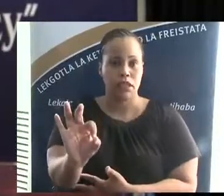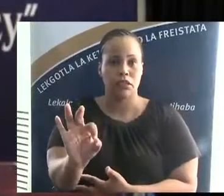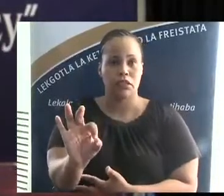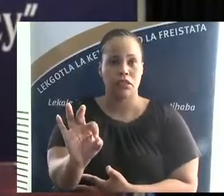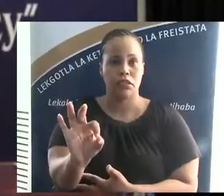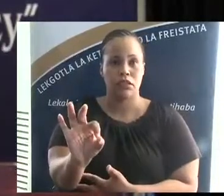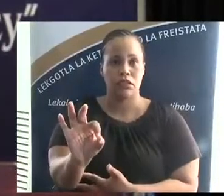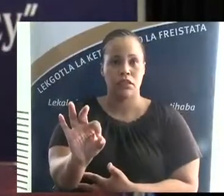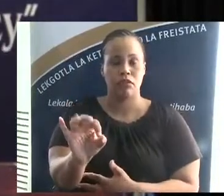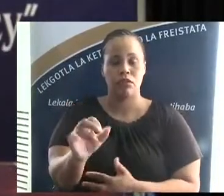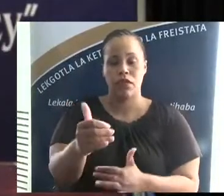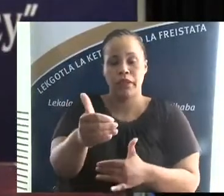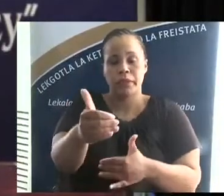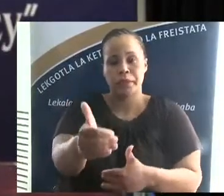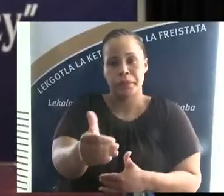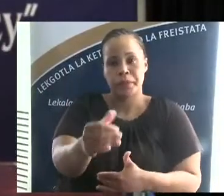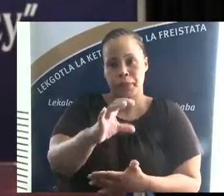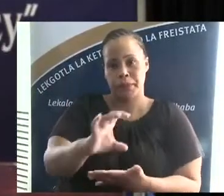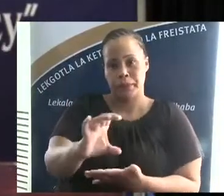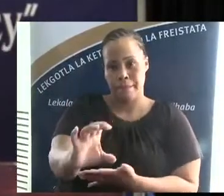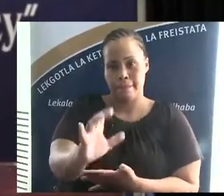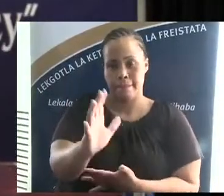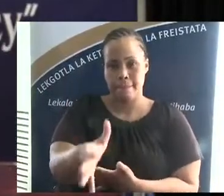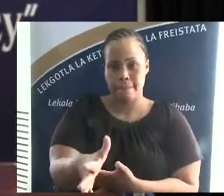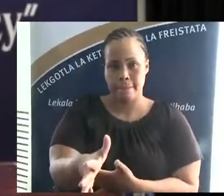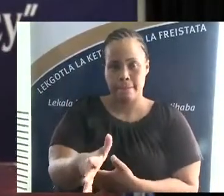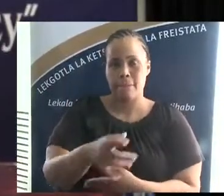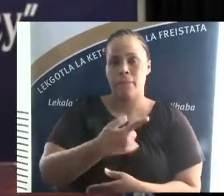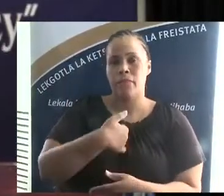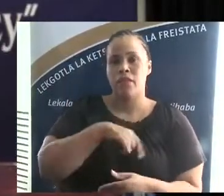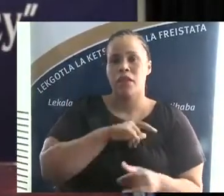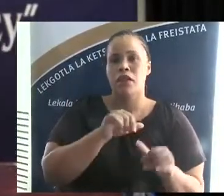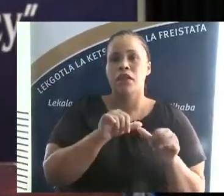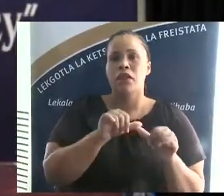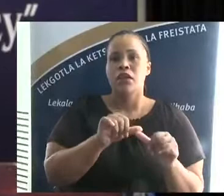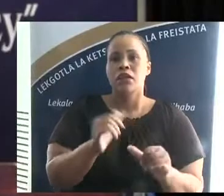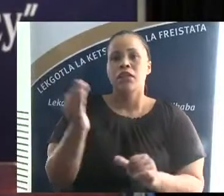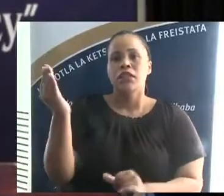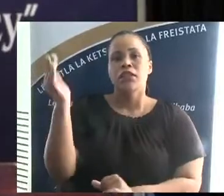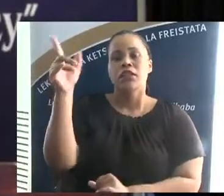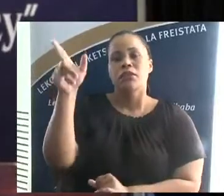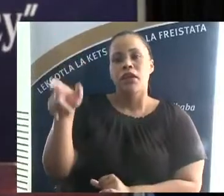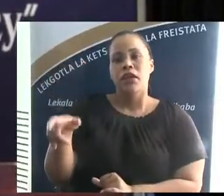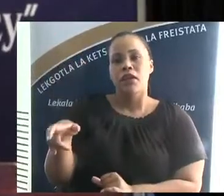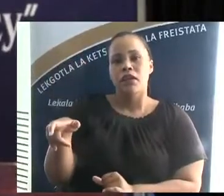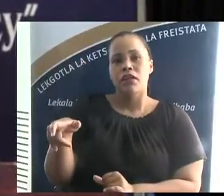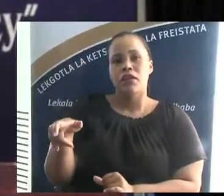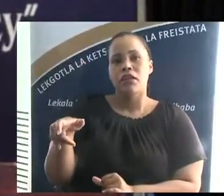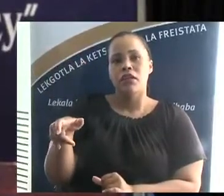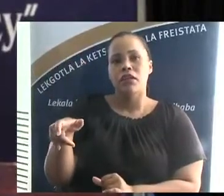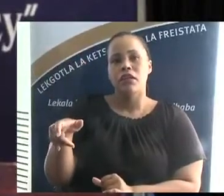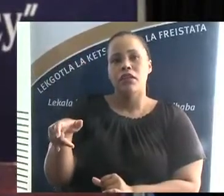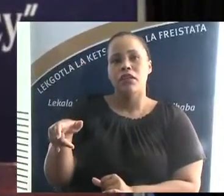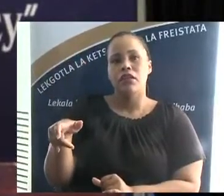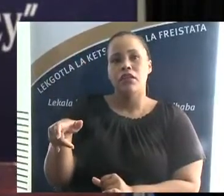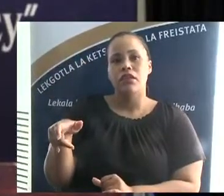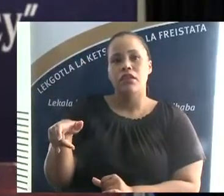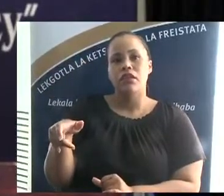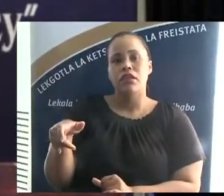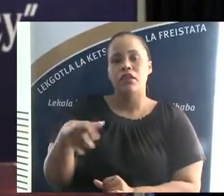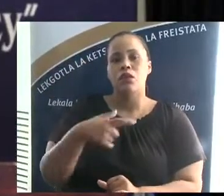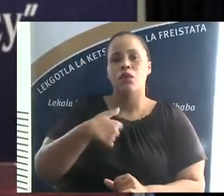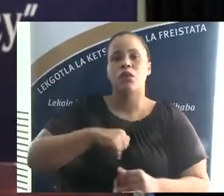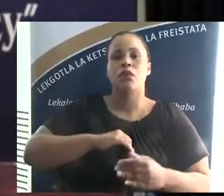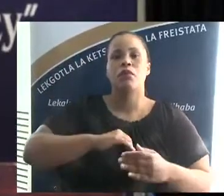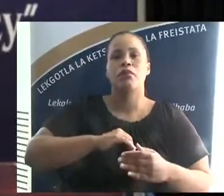budget over the medium-term expenditure framework. We will continue, Madam Speaker, protecting the sector in view